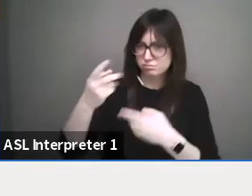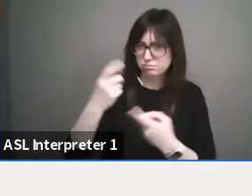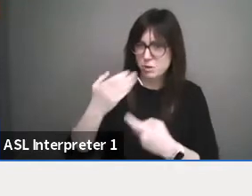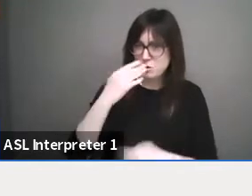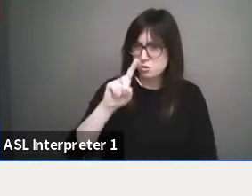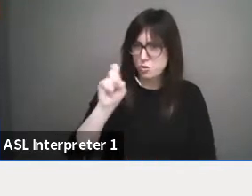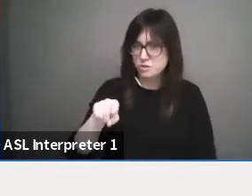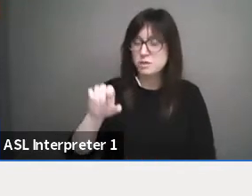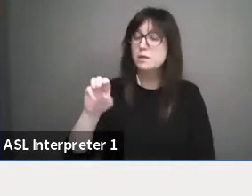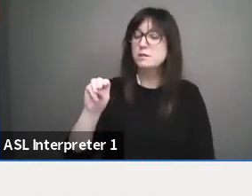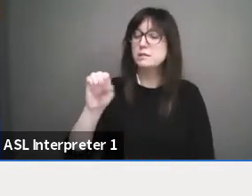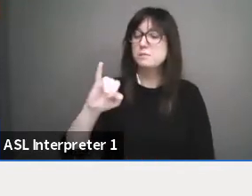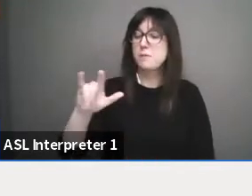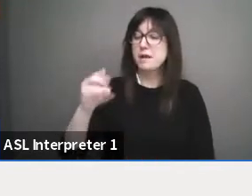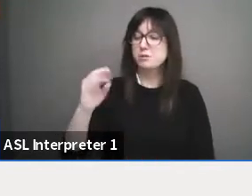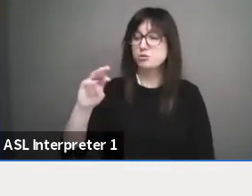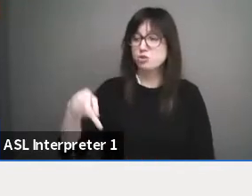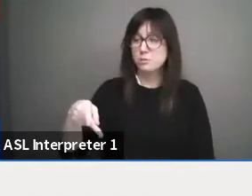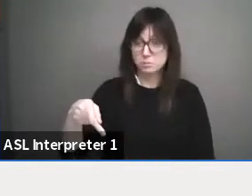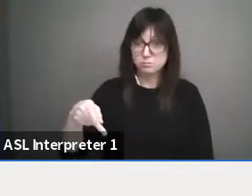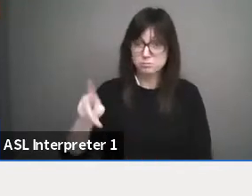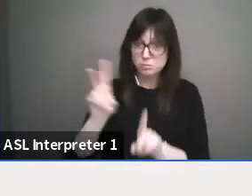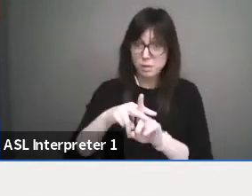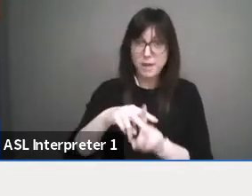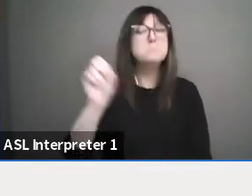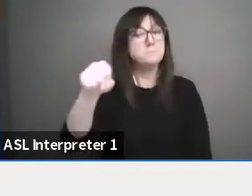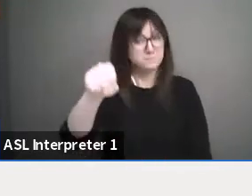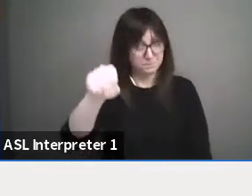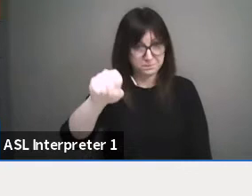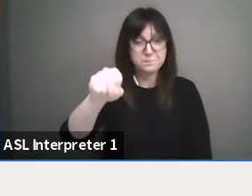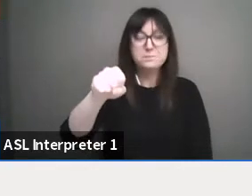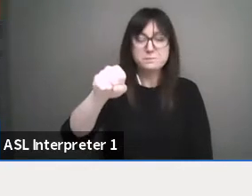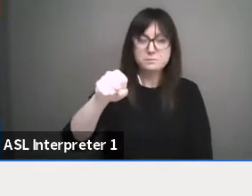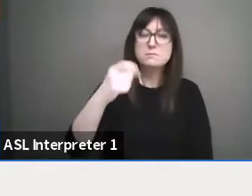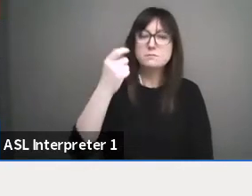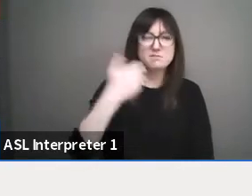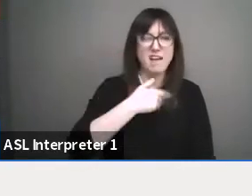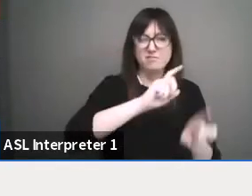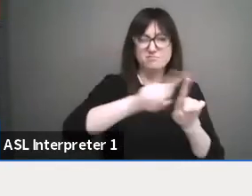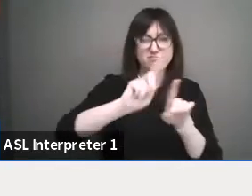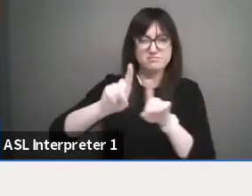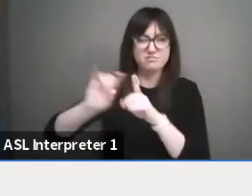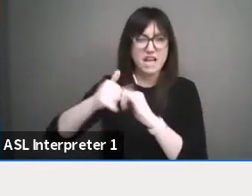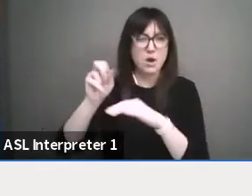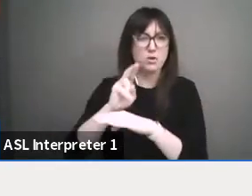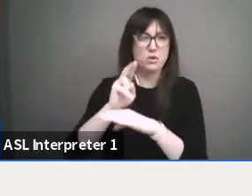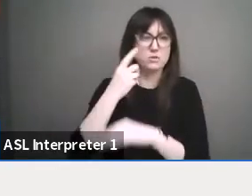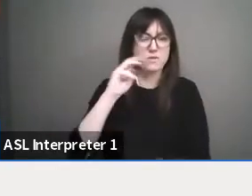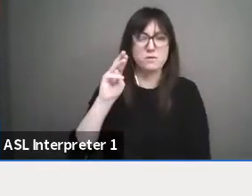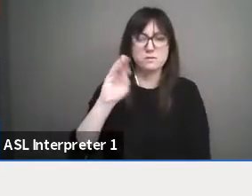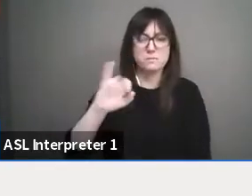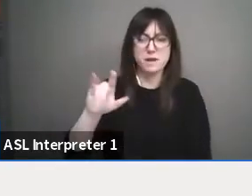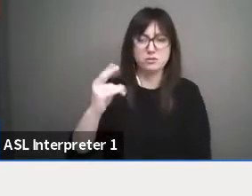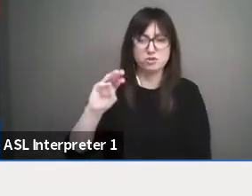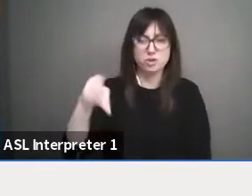MailChimp? Yes, it can work in MailChimp. There are separate ways to use this in MailChimp effectively.